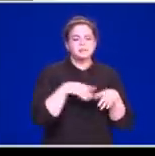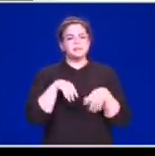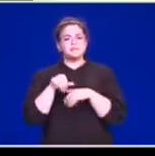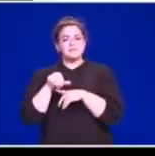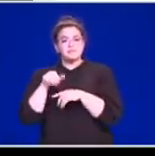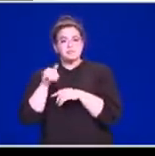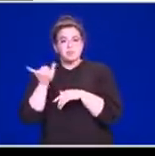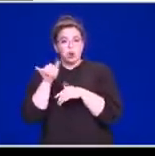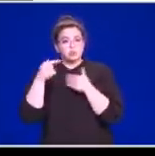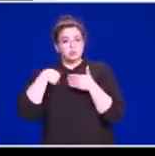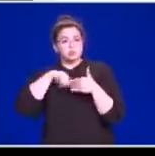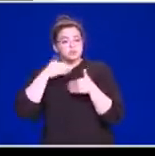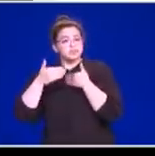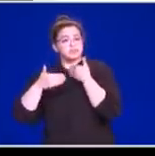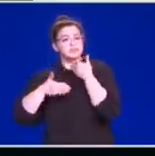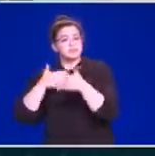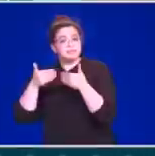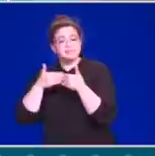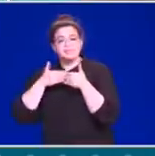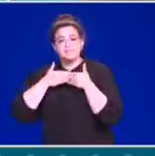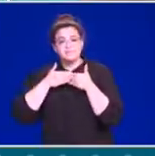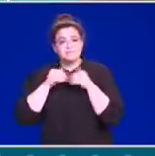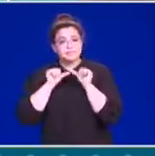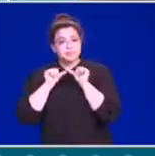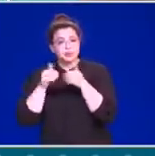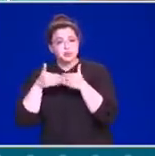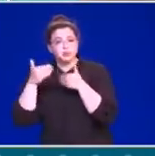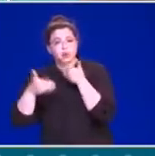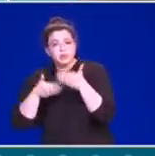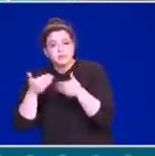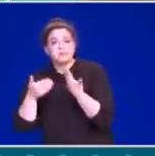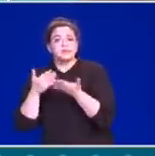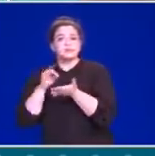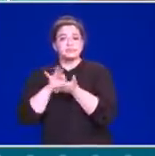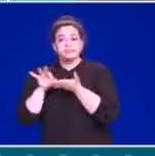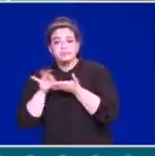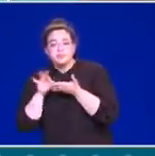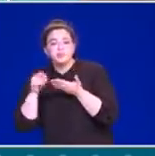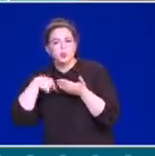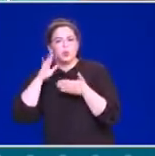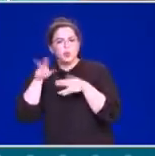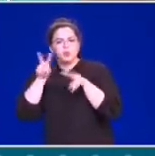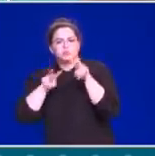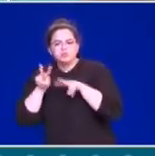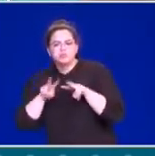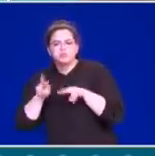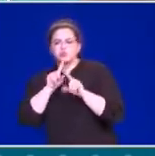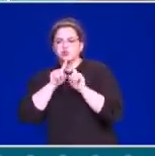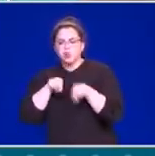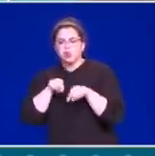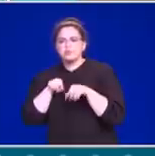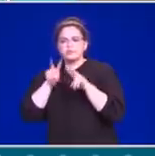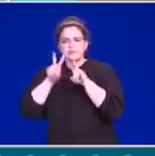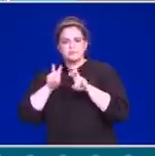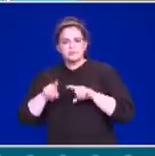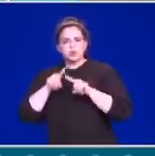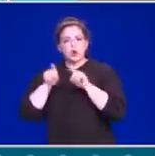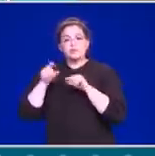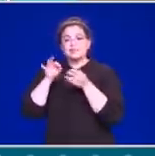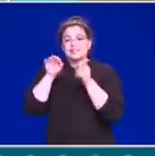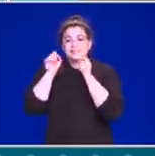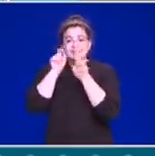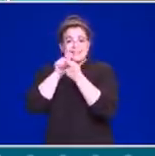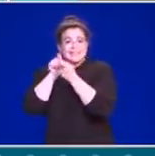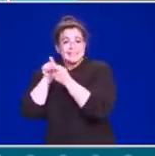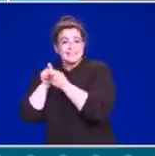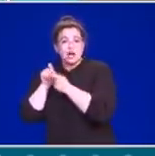time. And as we move forward in our data collection, processing, and coding, we'll be looking at the 2020 census results in a file called the Detailed Demographic